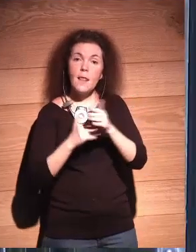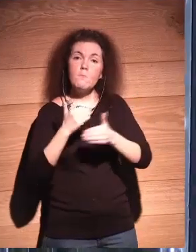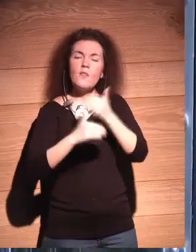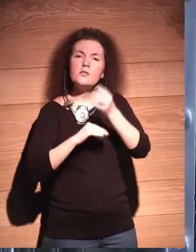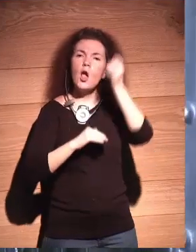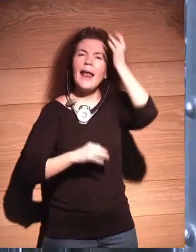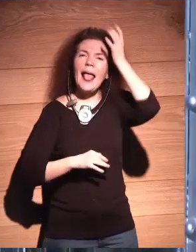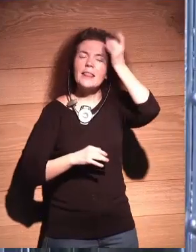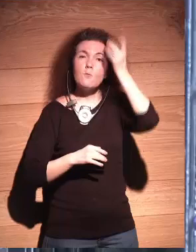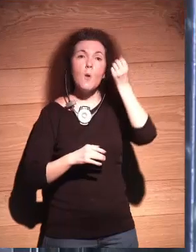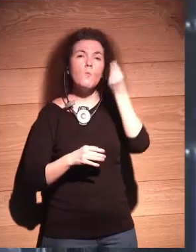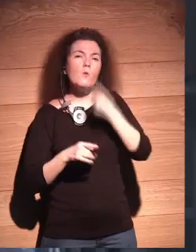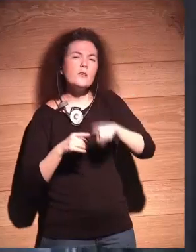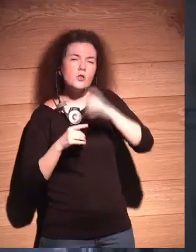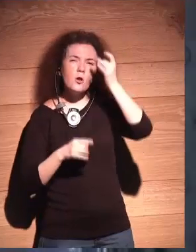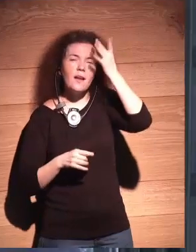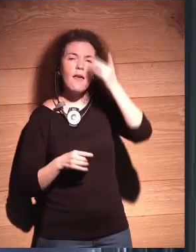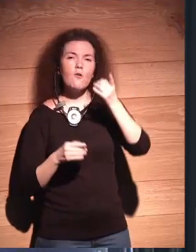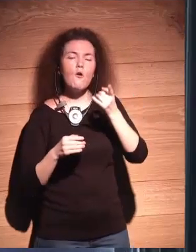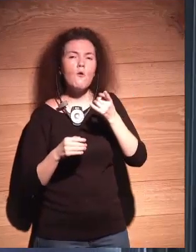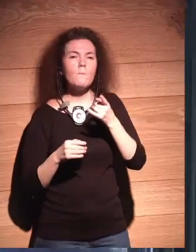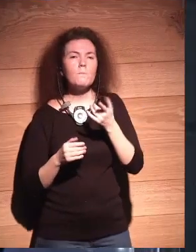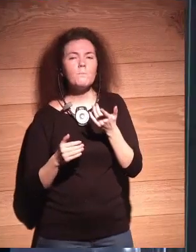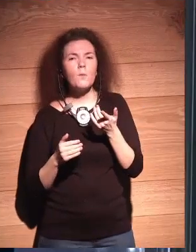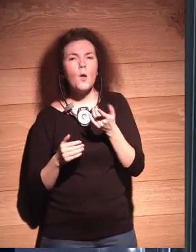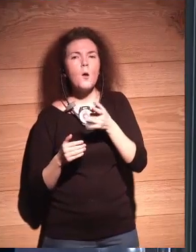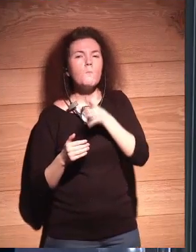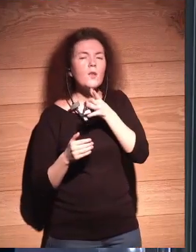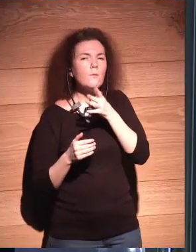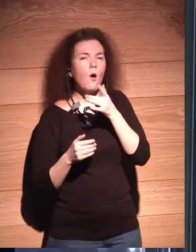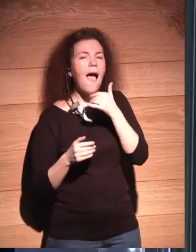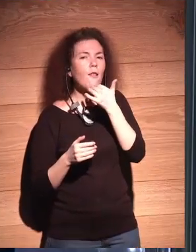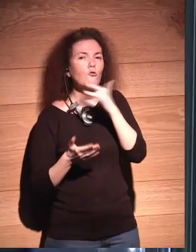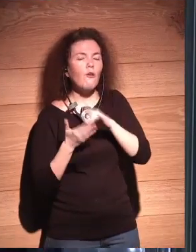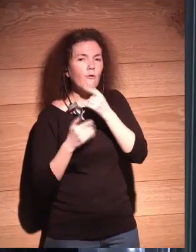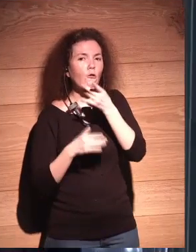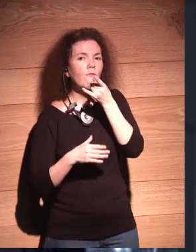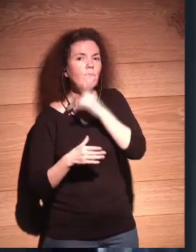done kind of by mistake. And this